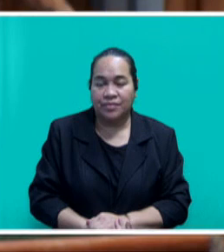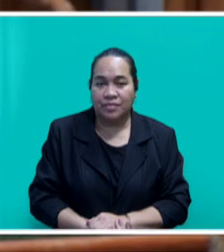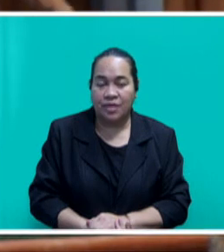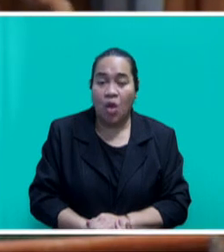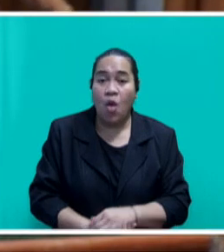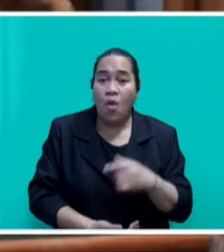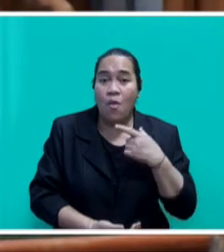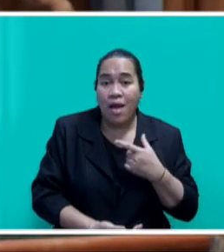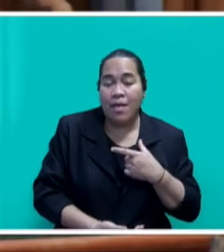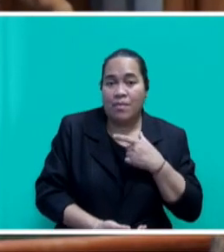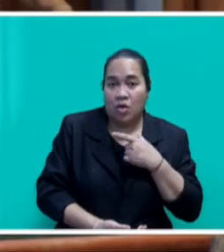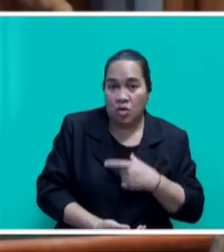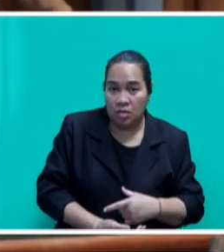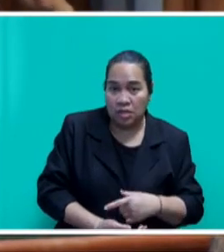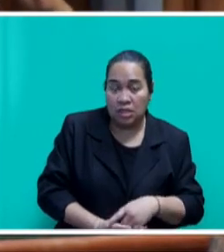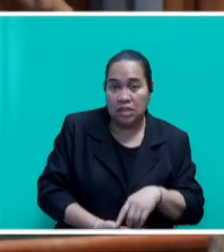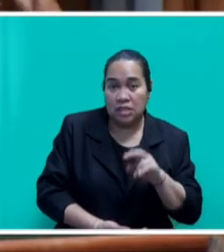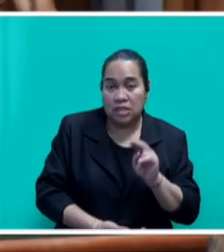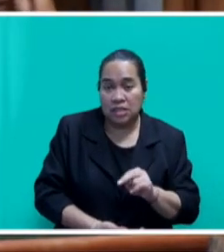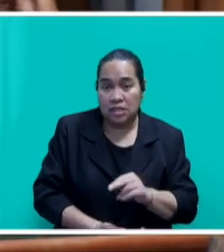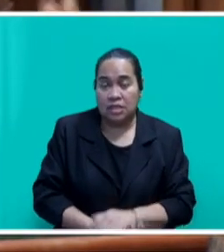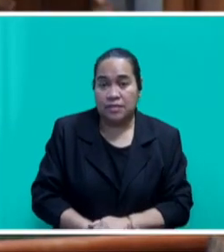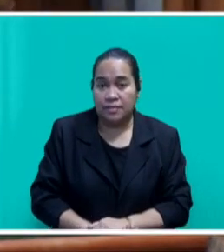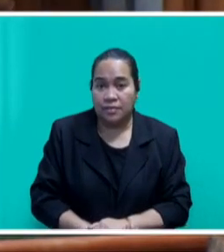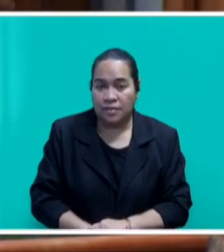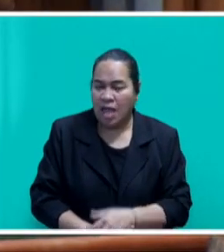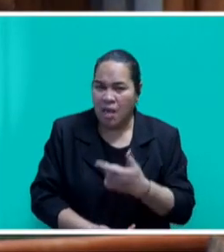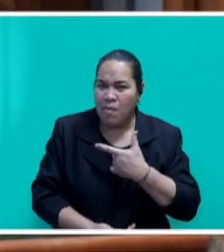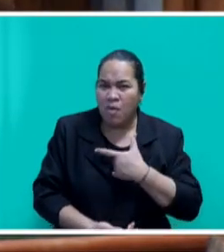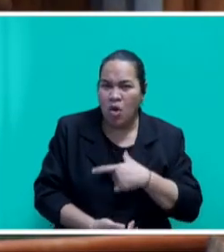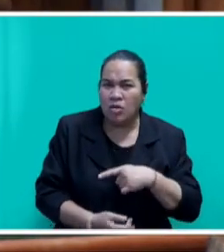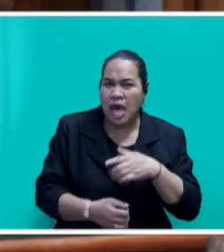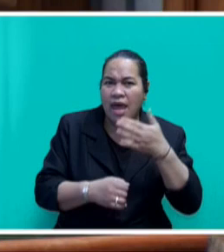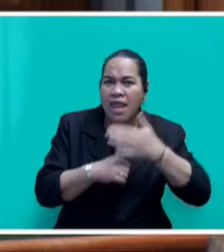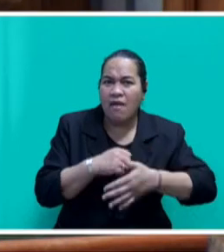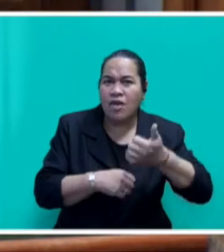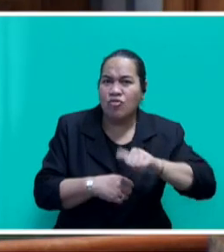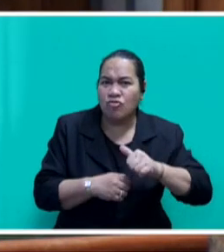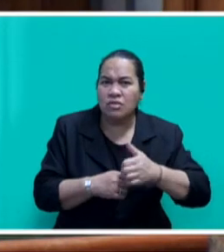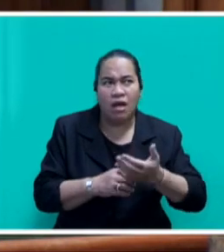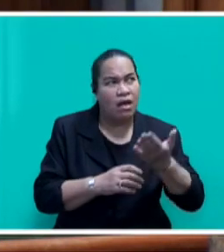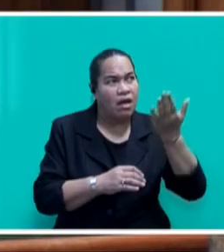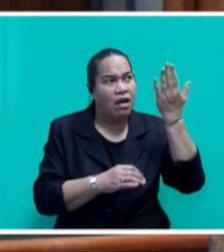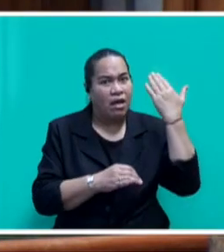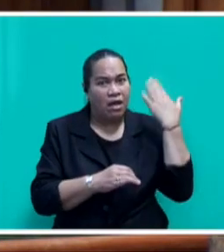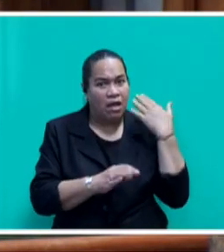partly due to the underutilization of these funds over the last financial